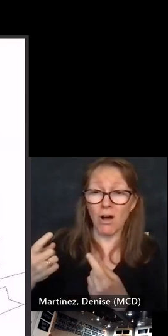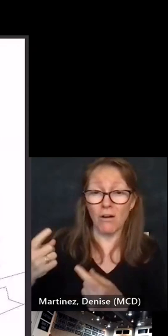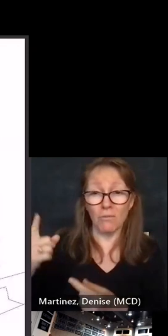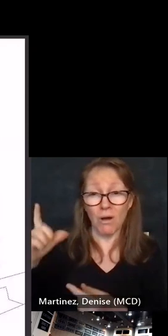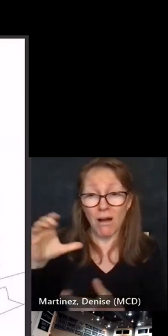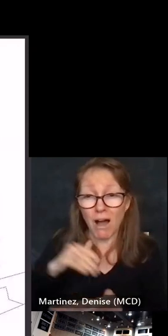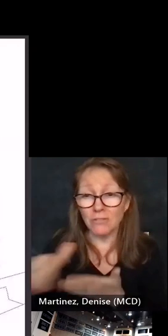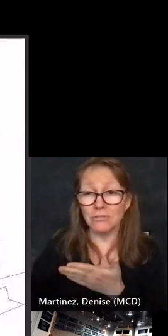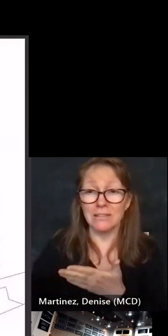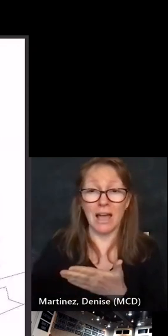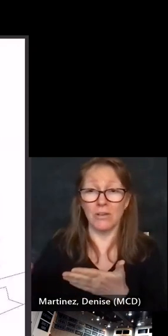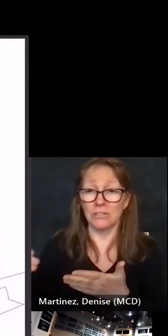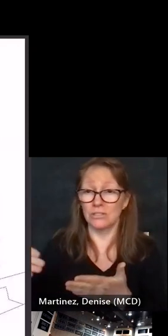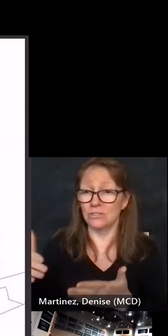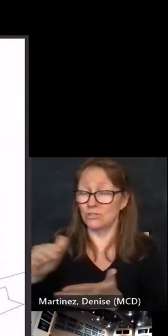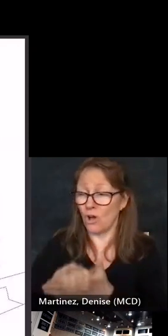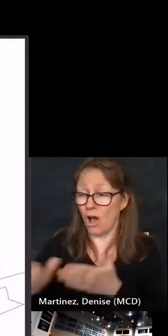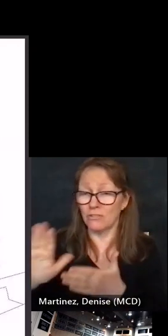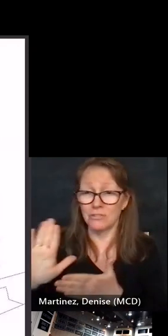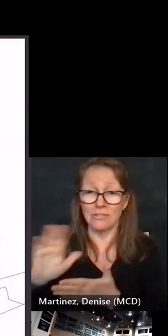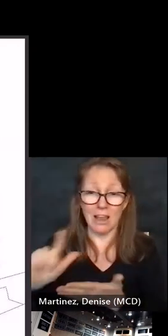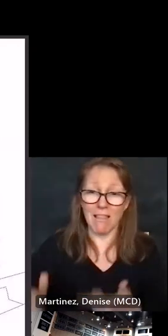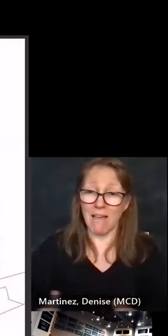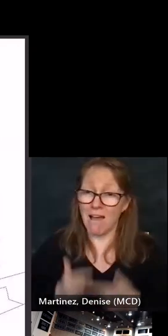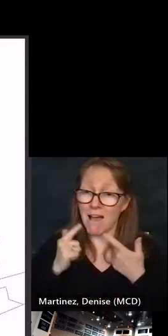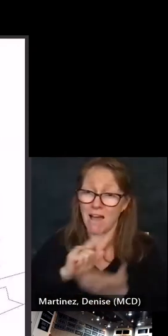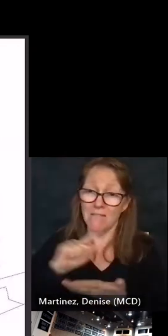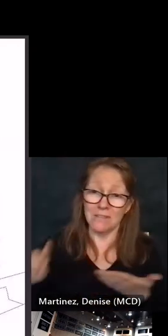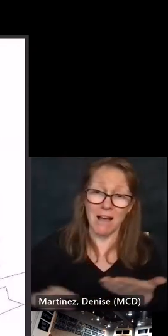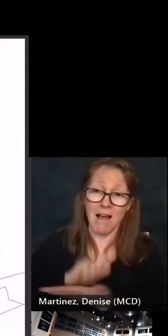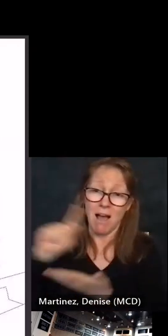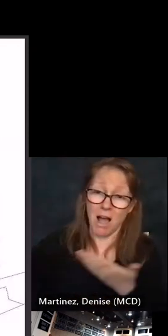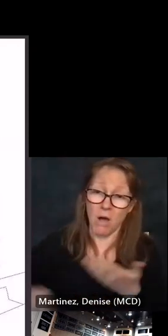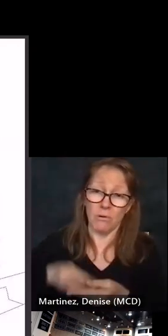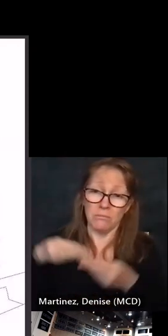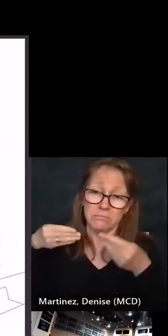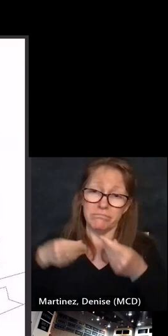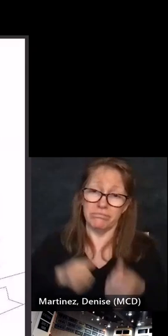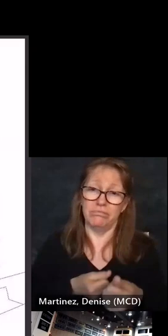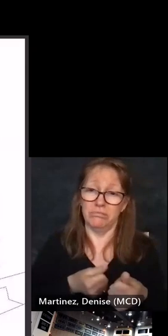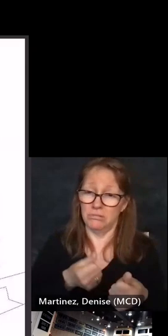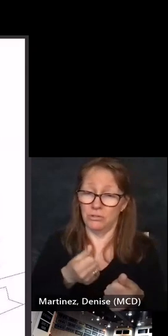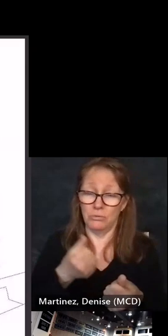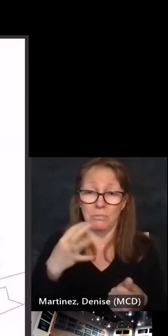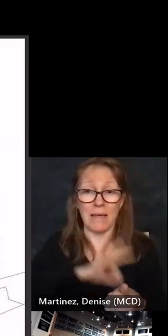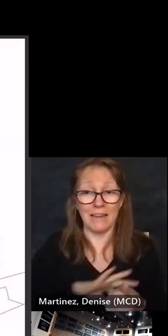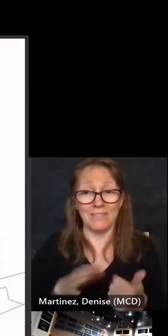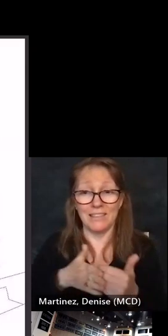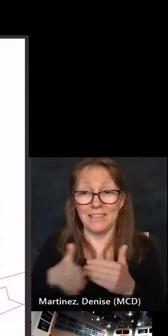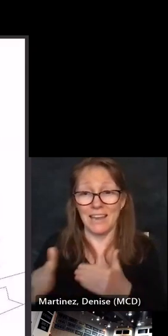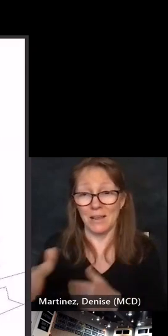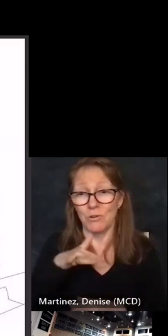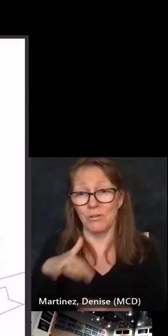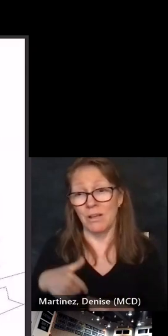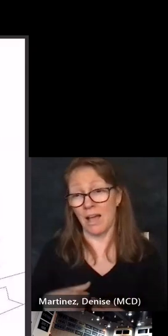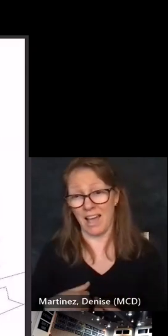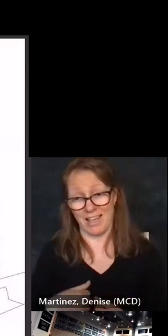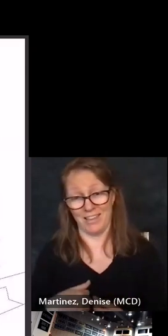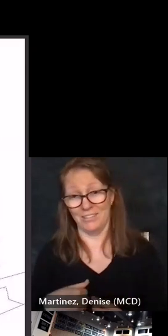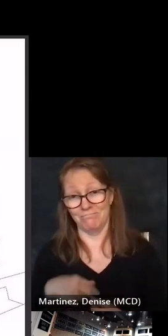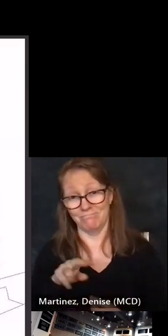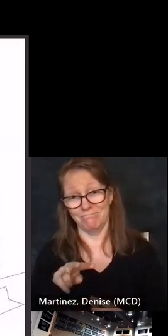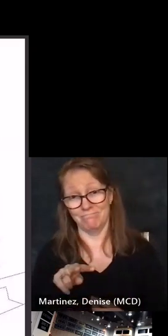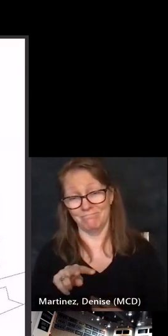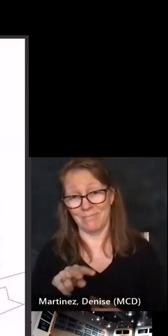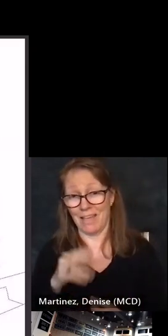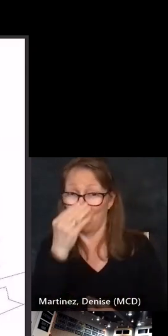lives trying to benefit the neighborhood that they live in. I don't really care if you have spent a year on